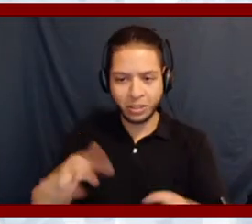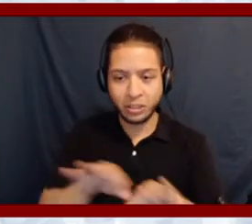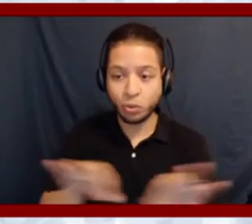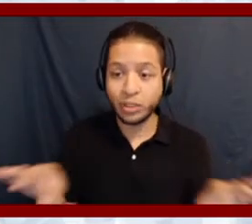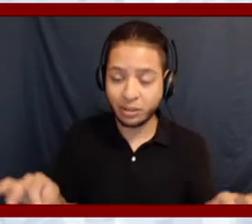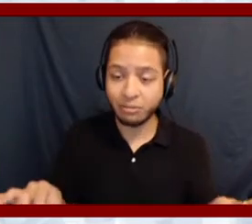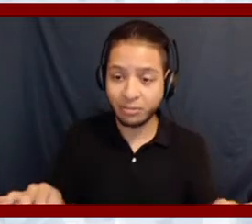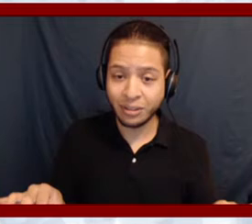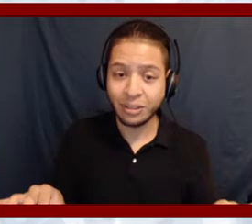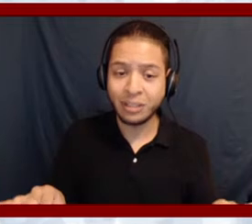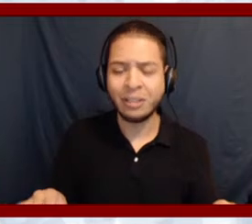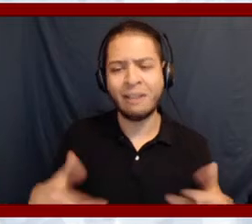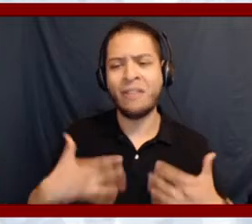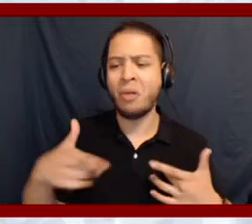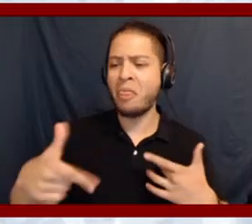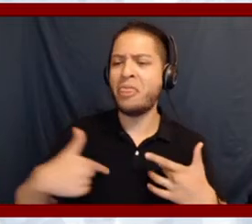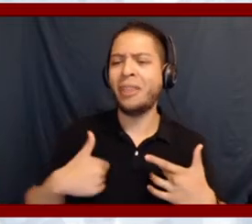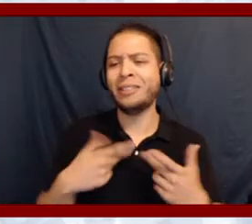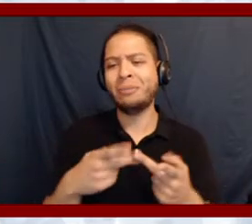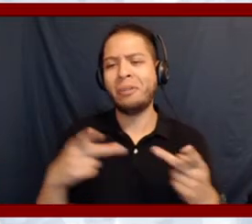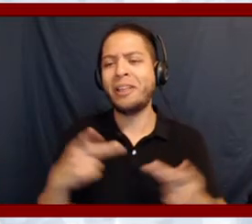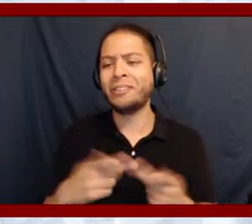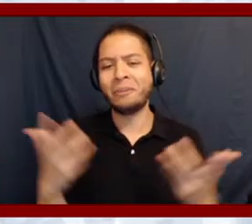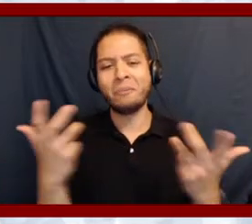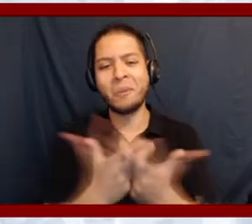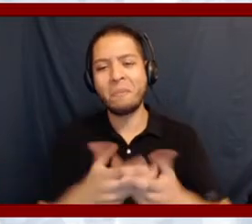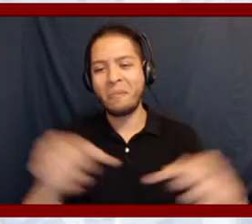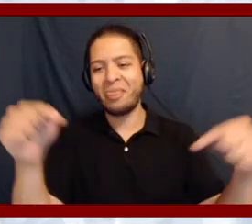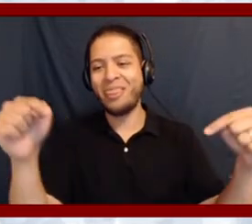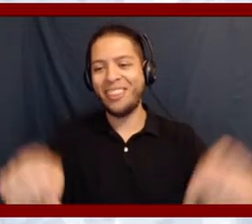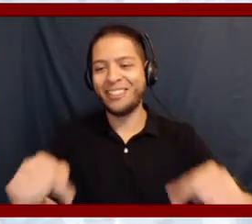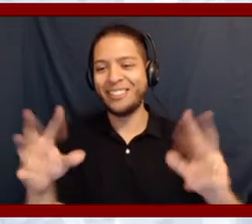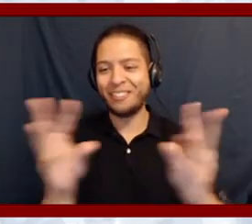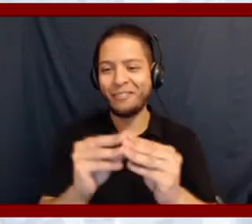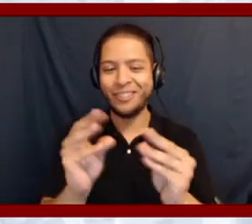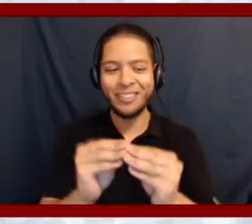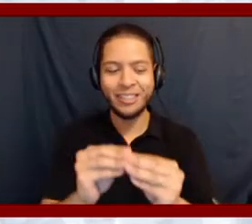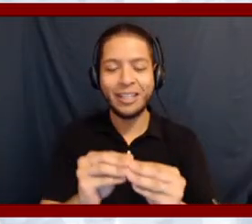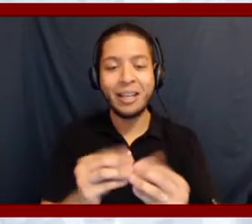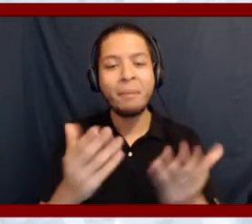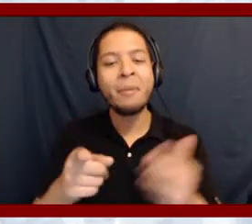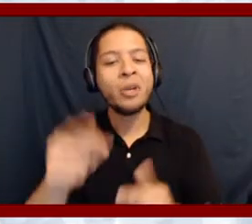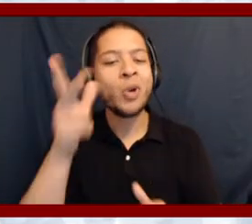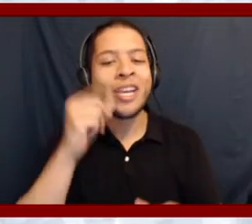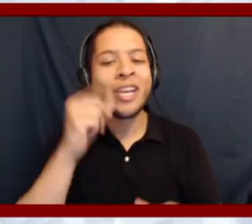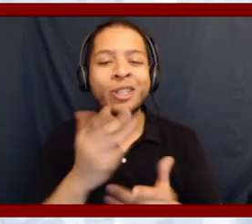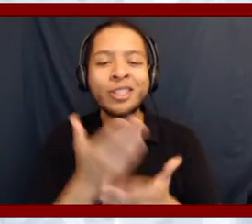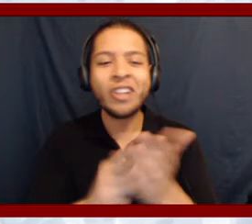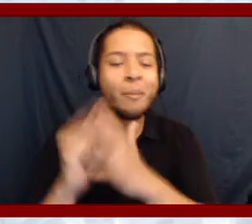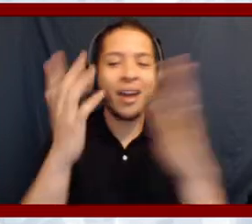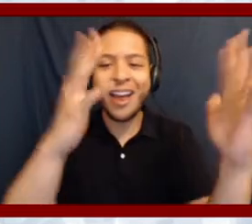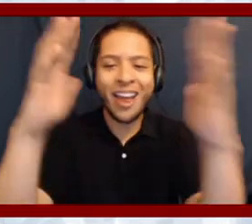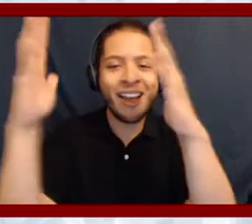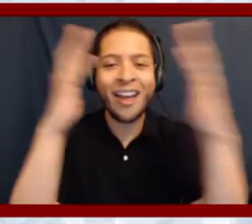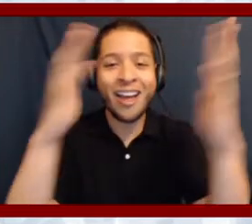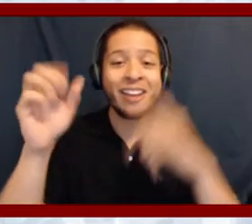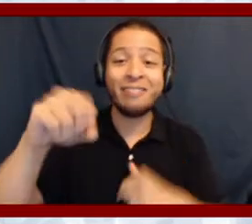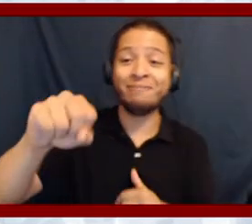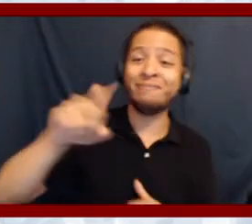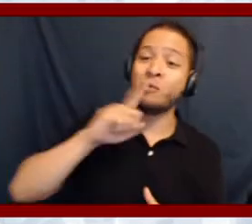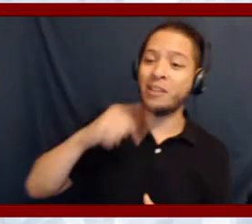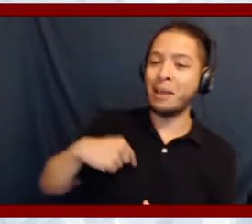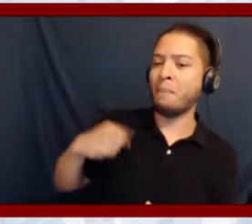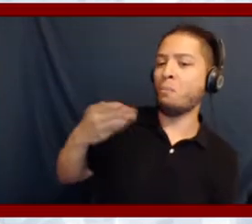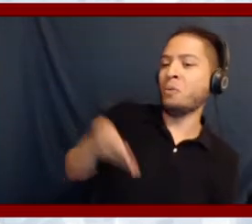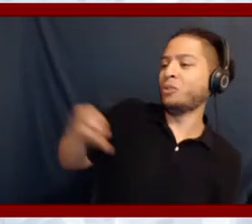conference. You might have heard some cheering in the background. I'm in the conference room right next door to the room where Lincoln University